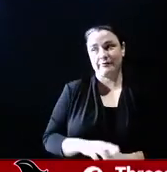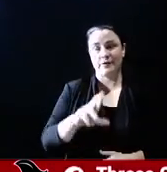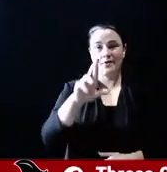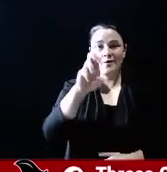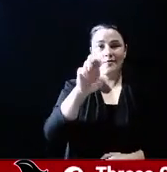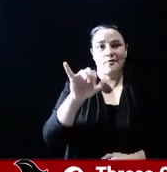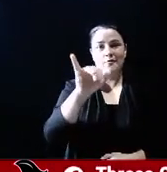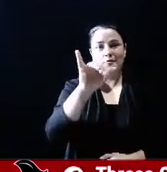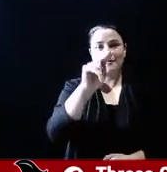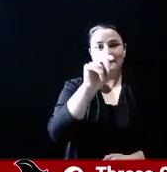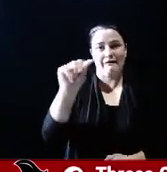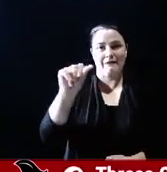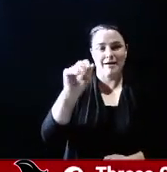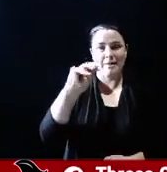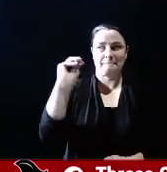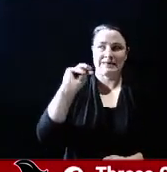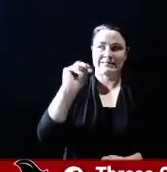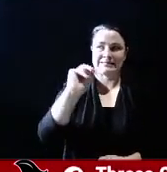Reina Medina.